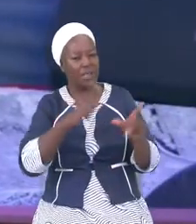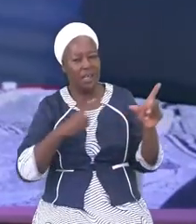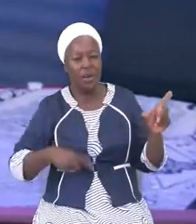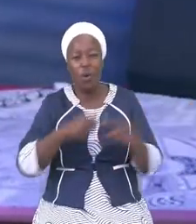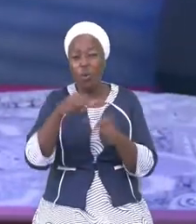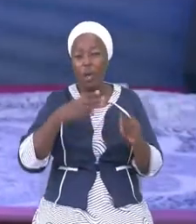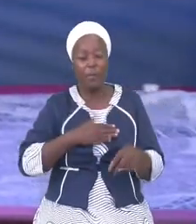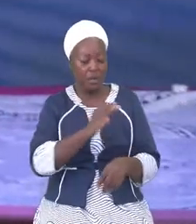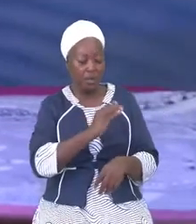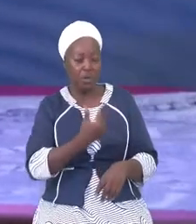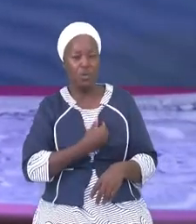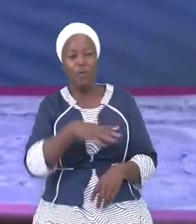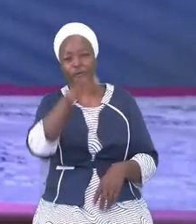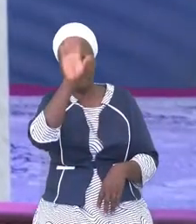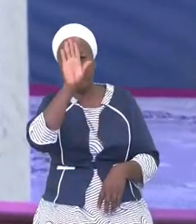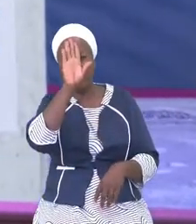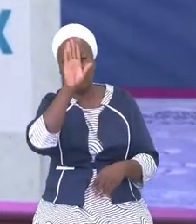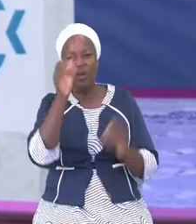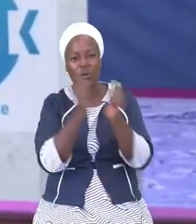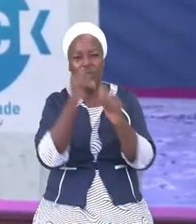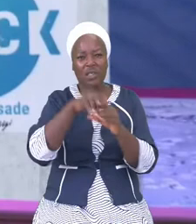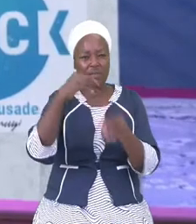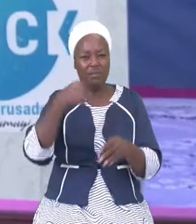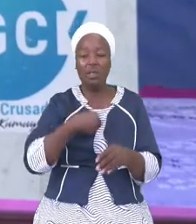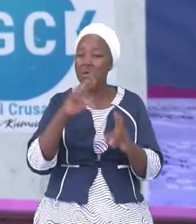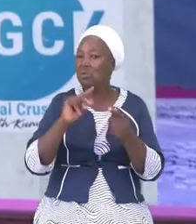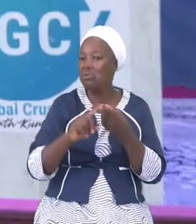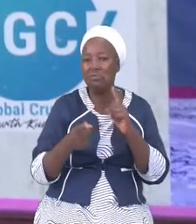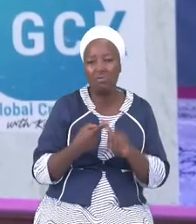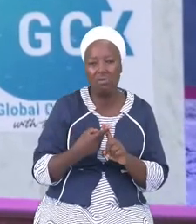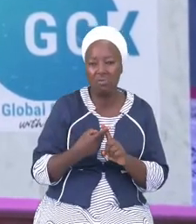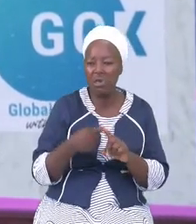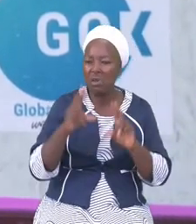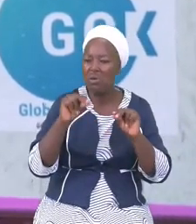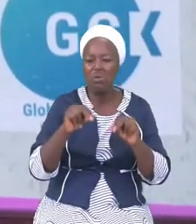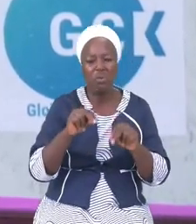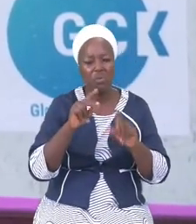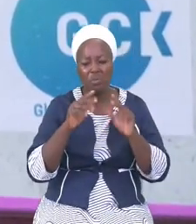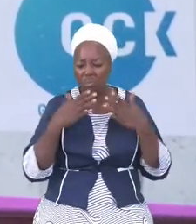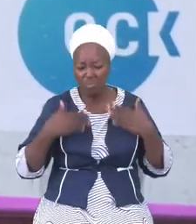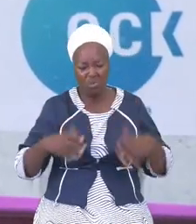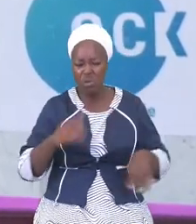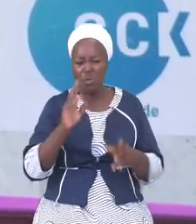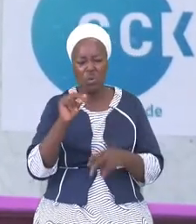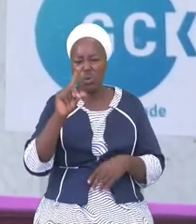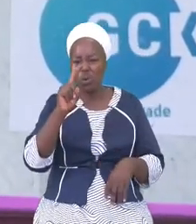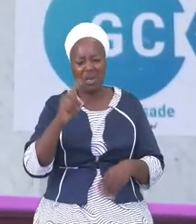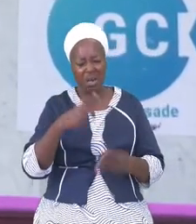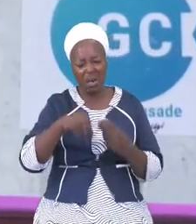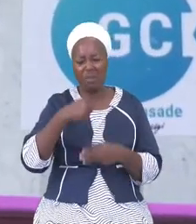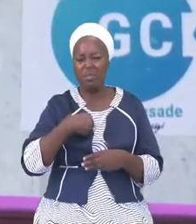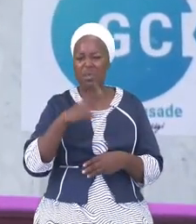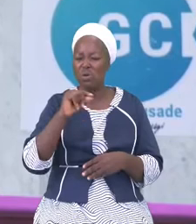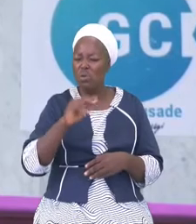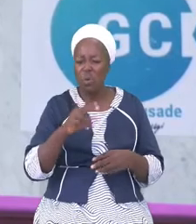soul fainted within me, no friend, no sympathizer, no companion. When